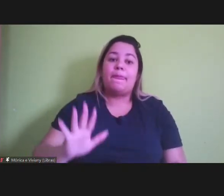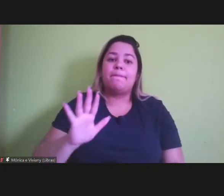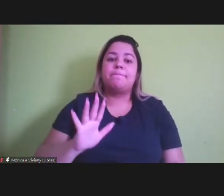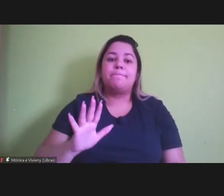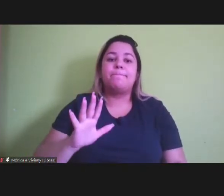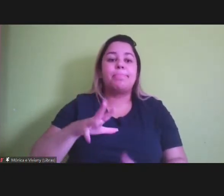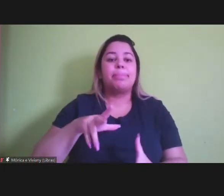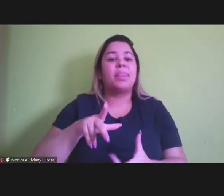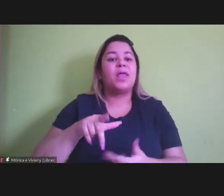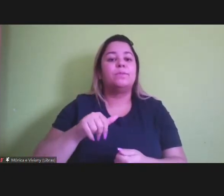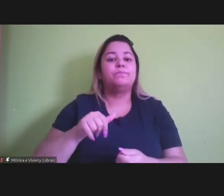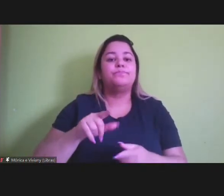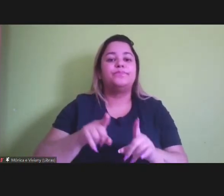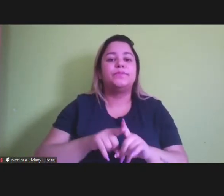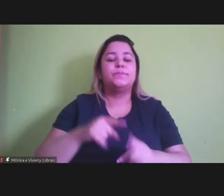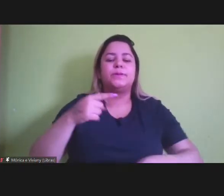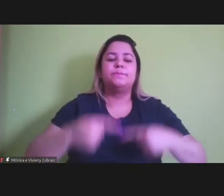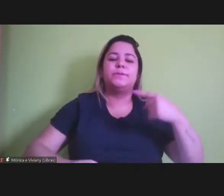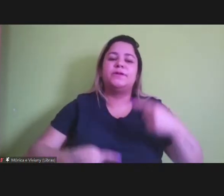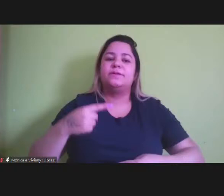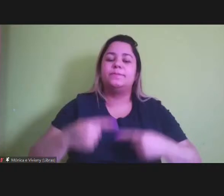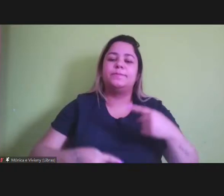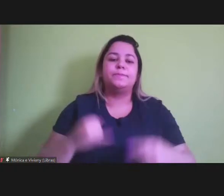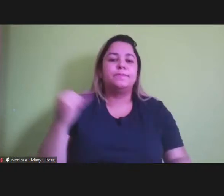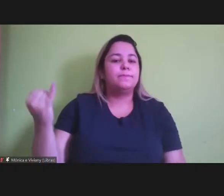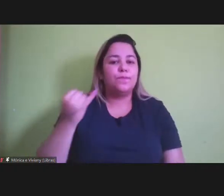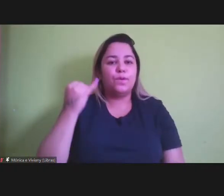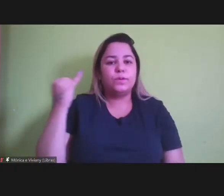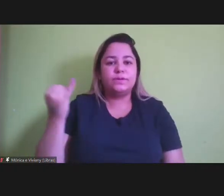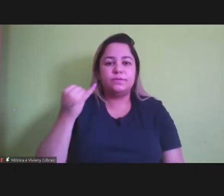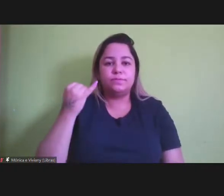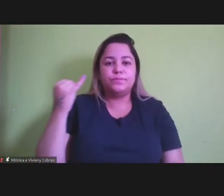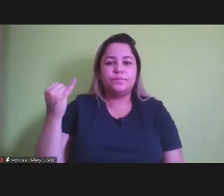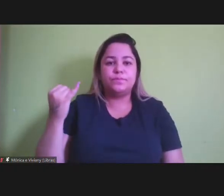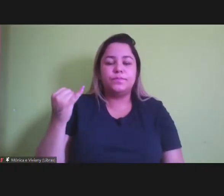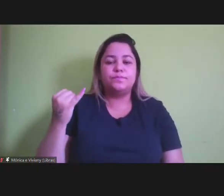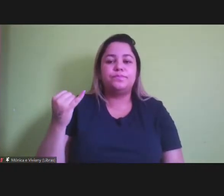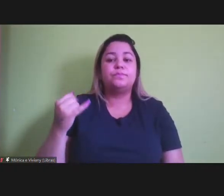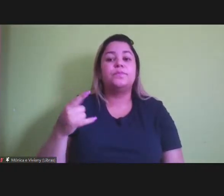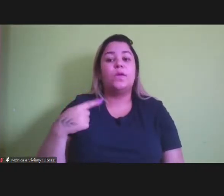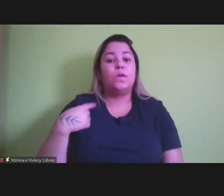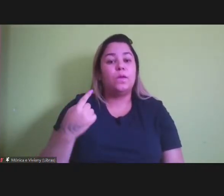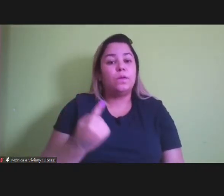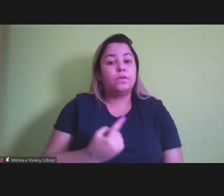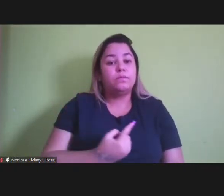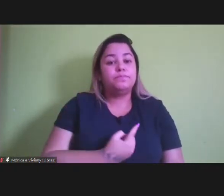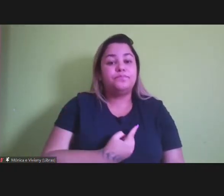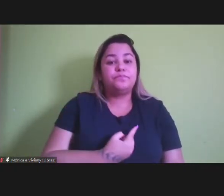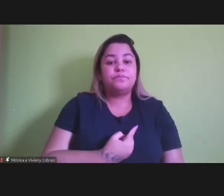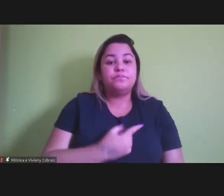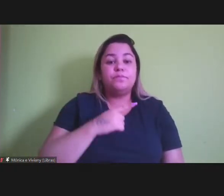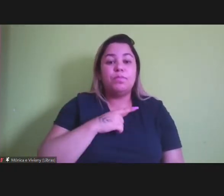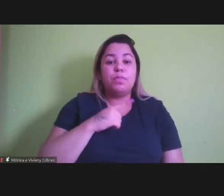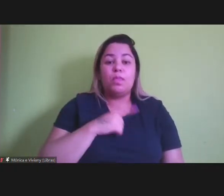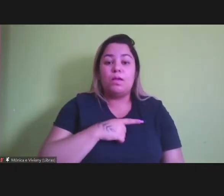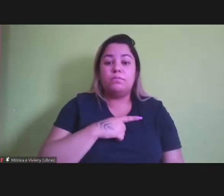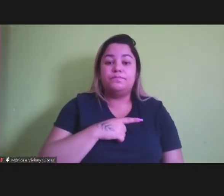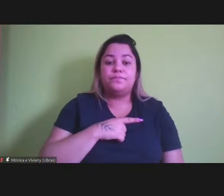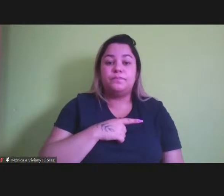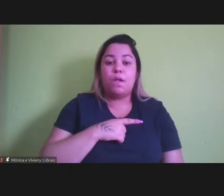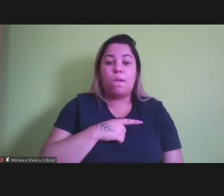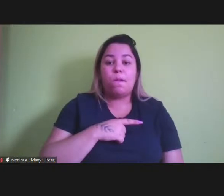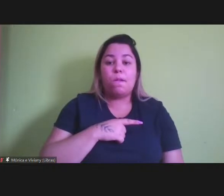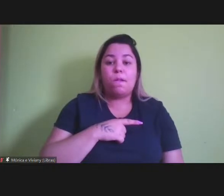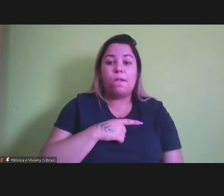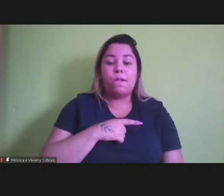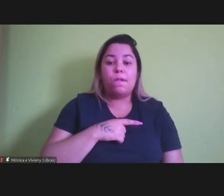seminar, a debate that is very fundamental in a moment in which we